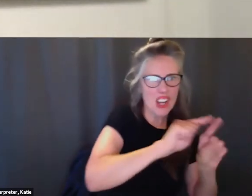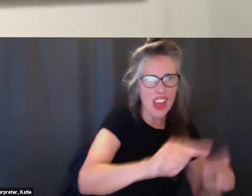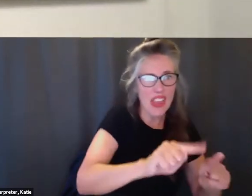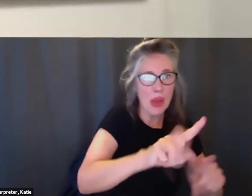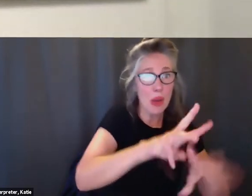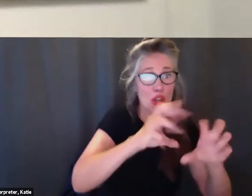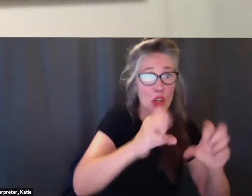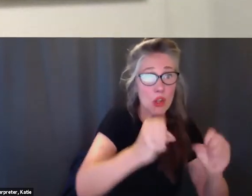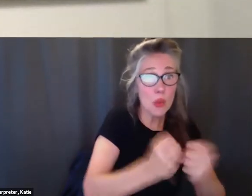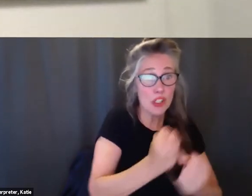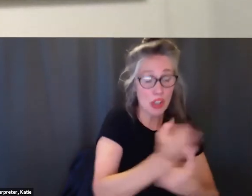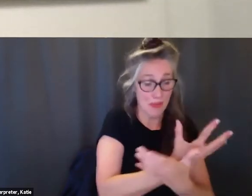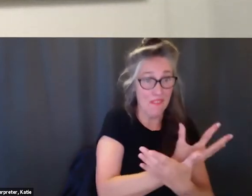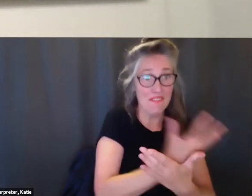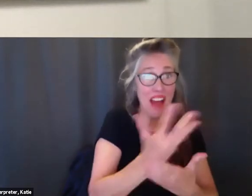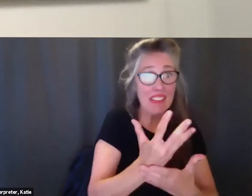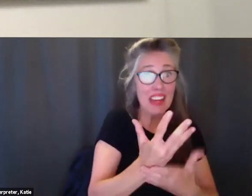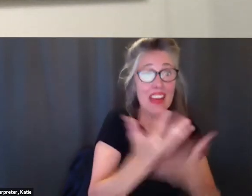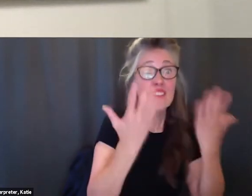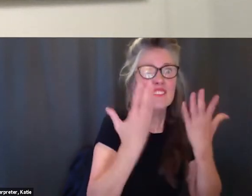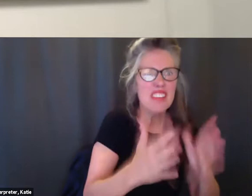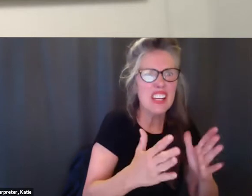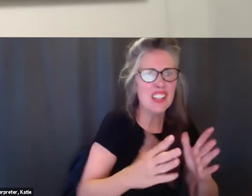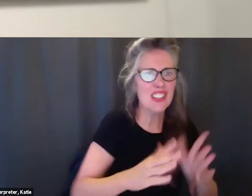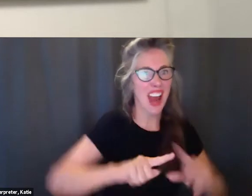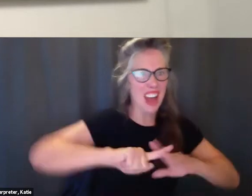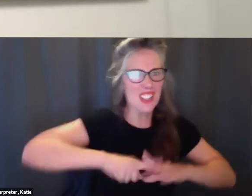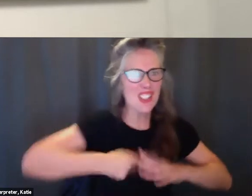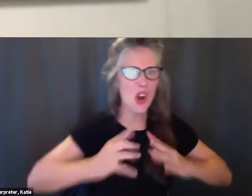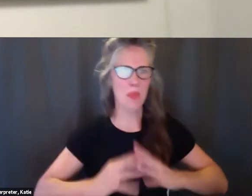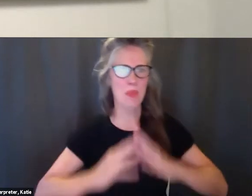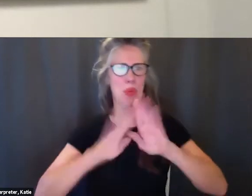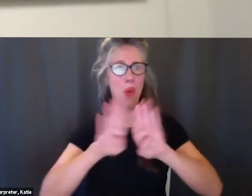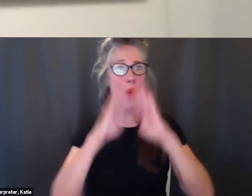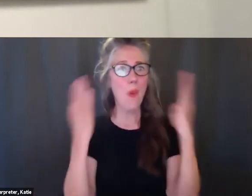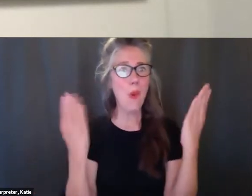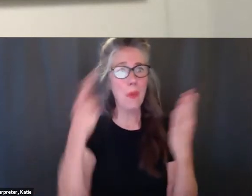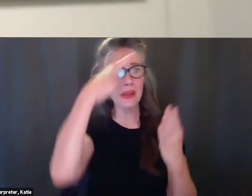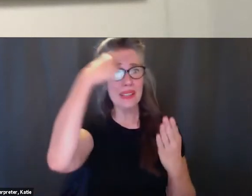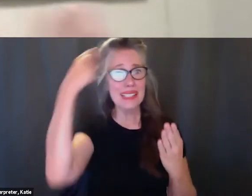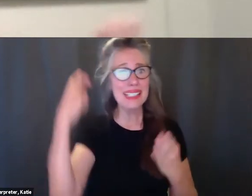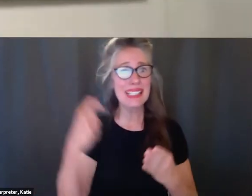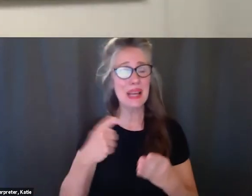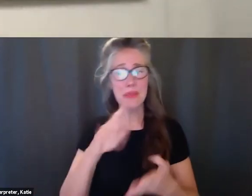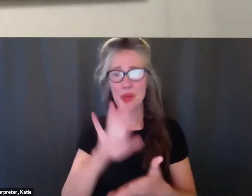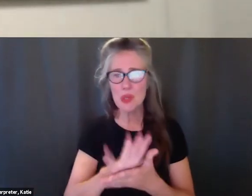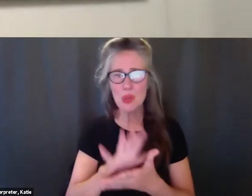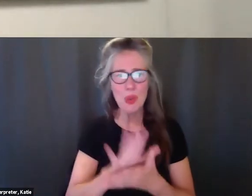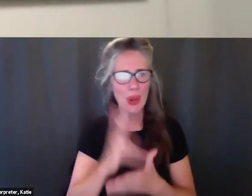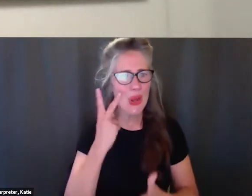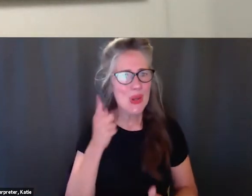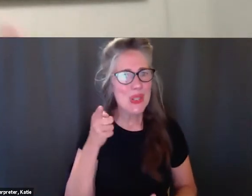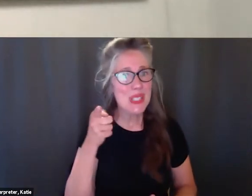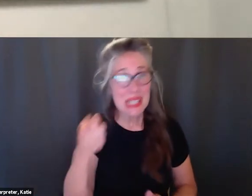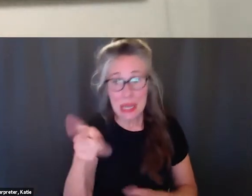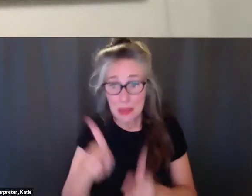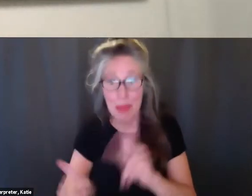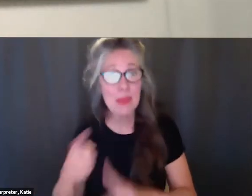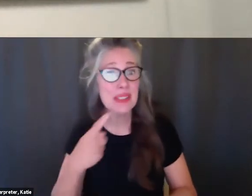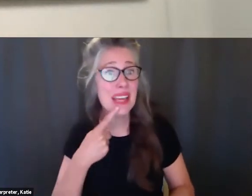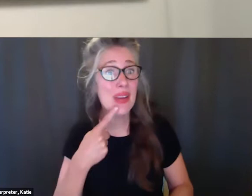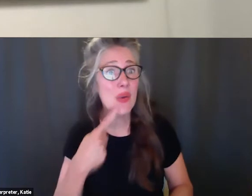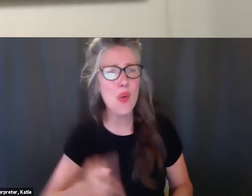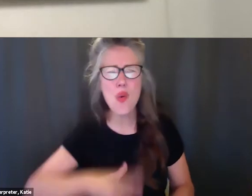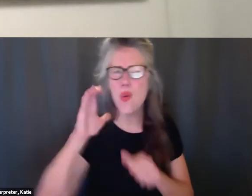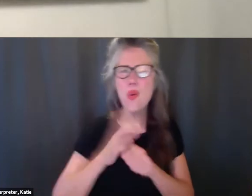of Learning. You may have caught the quote at the beginning of the slide deck, which is, best summer school ever. That is not my quote, although I probably would